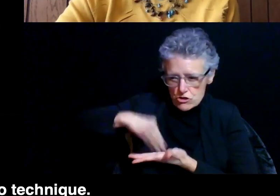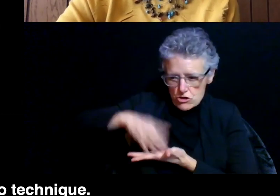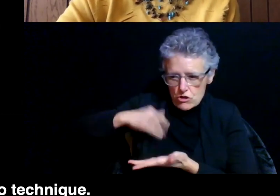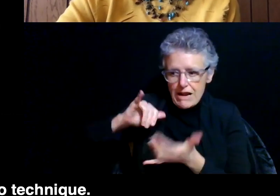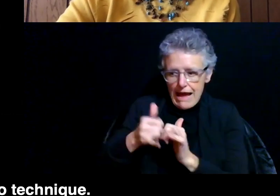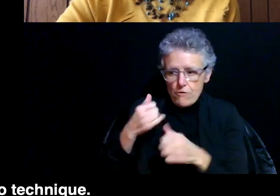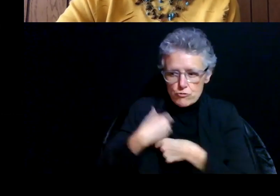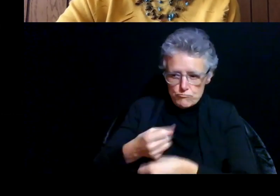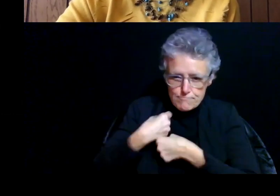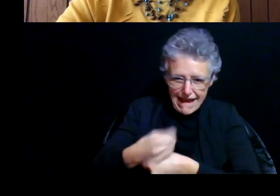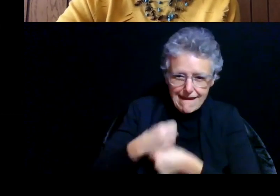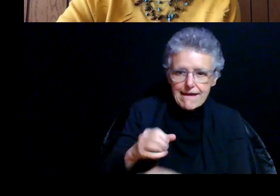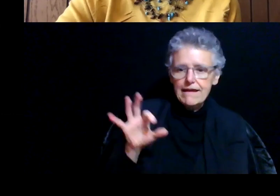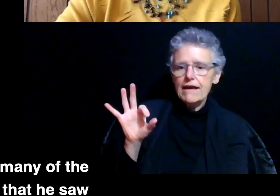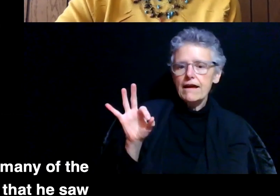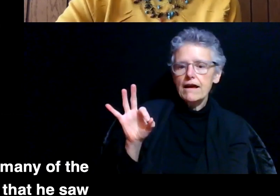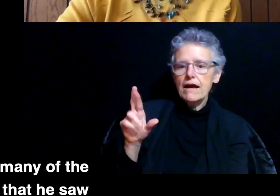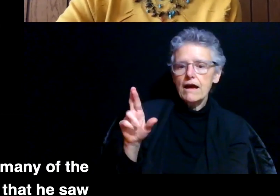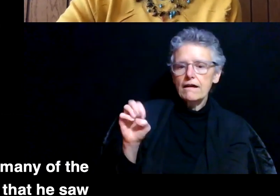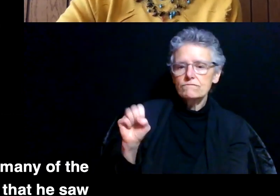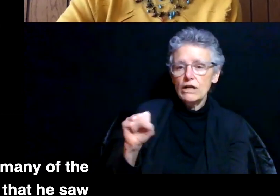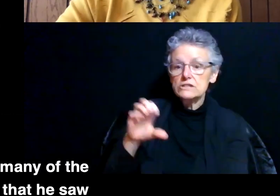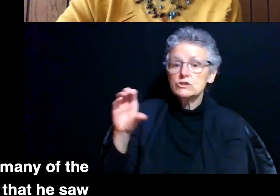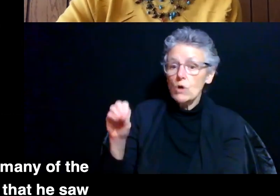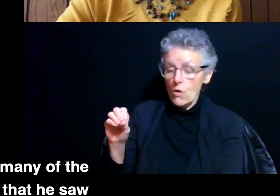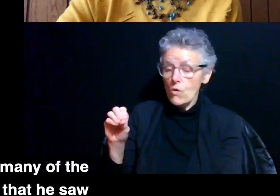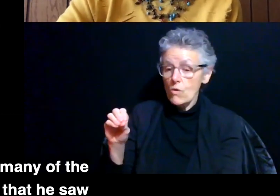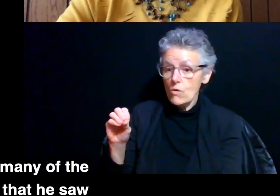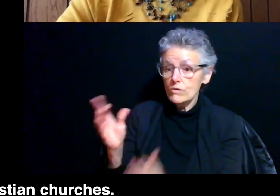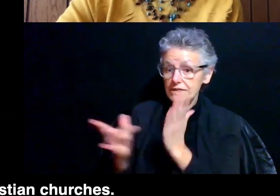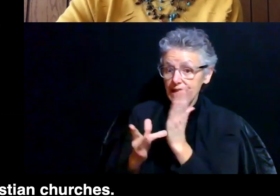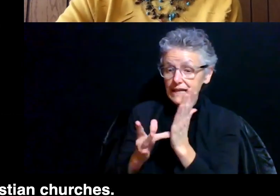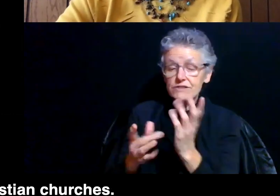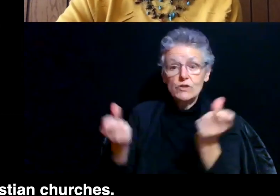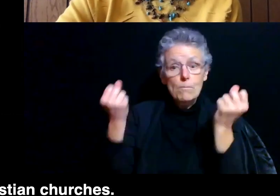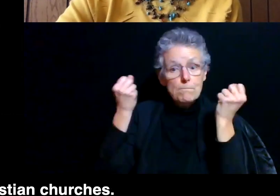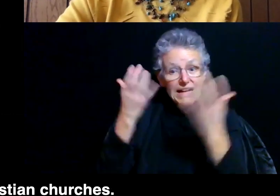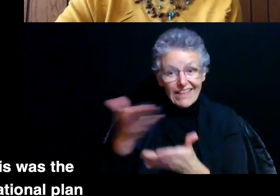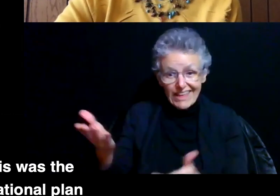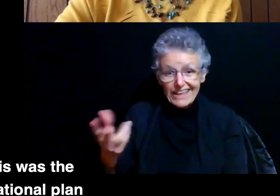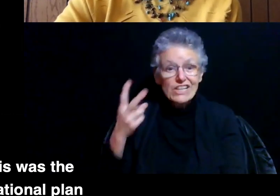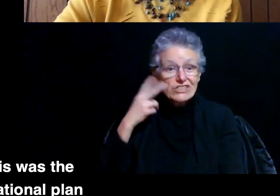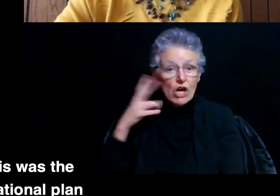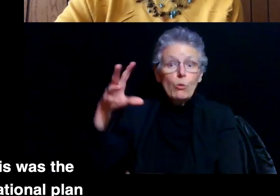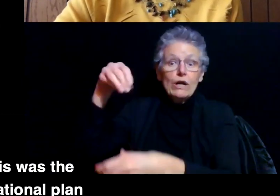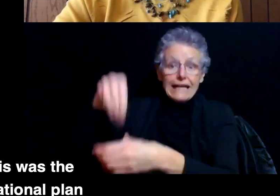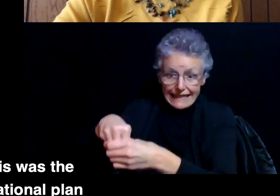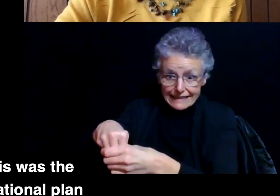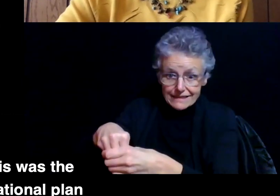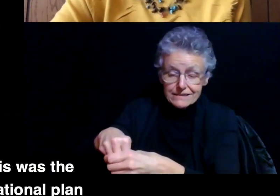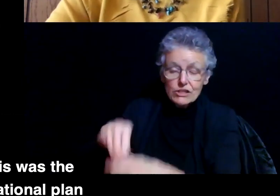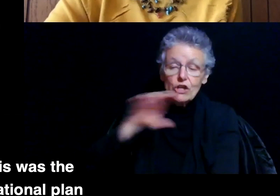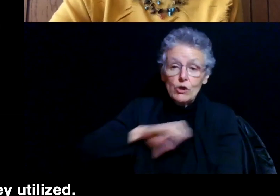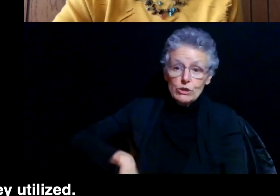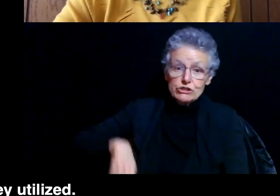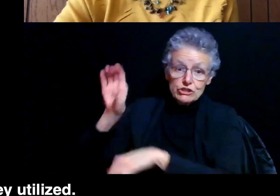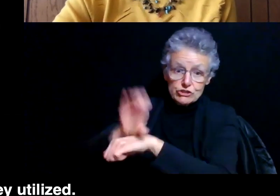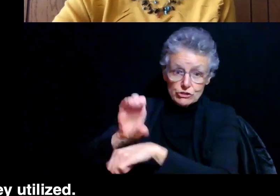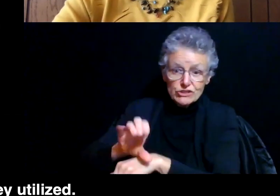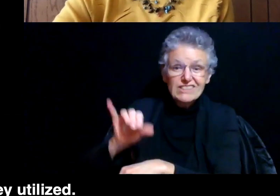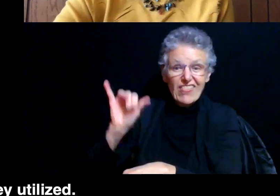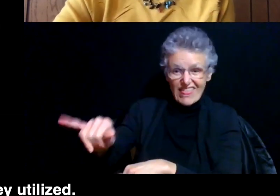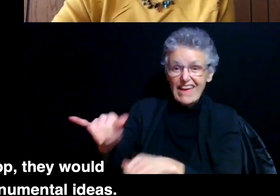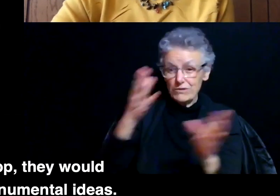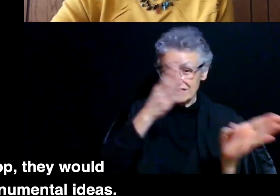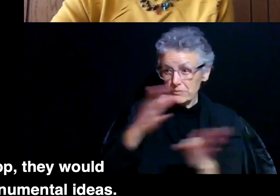fresco technique. And so many of the frescoes that he saw were in Christian churches. And this was the organizational plan that they